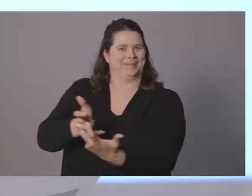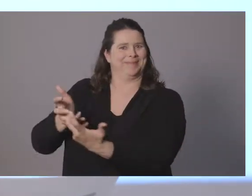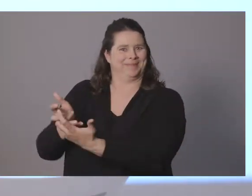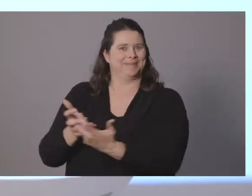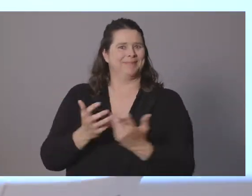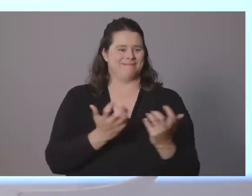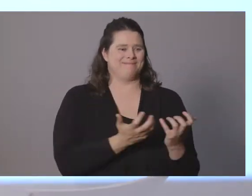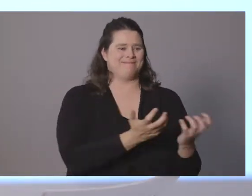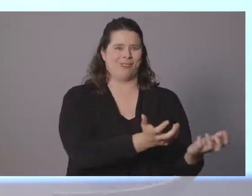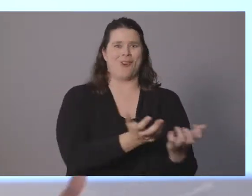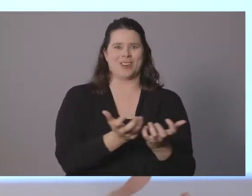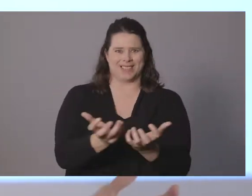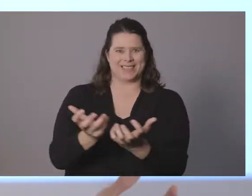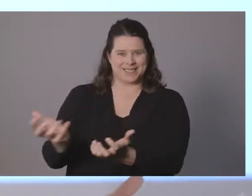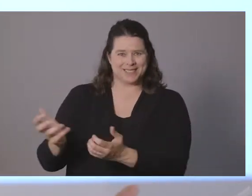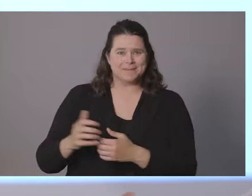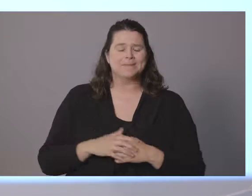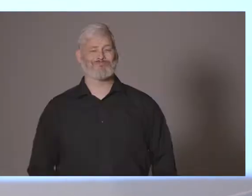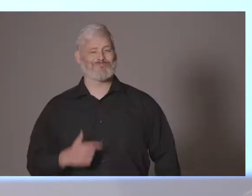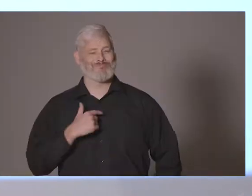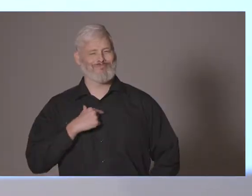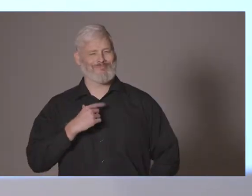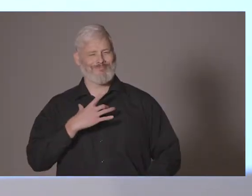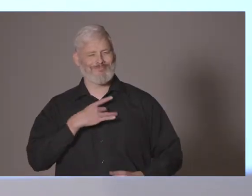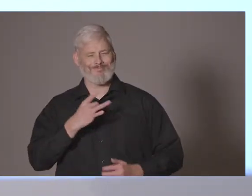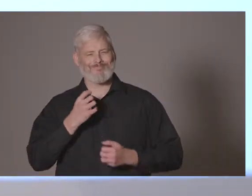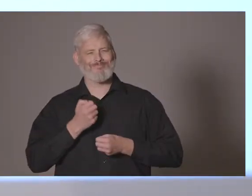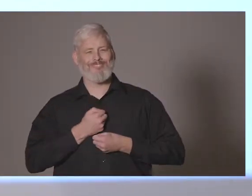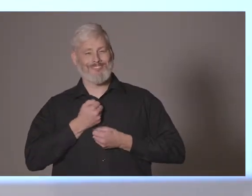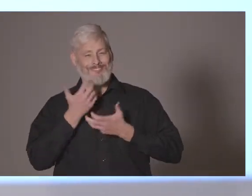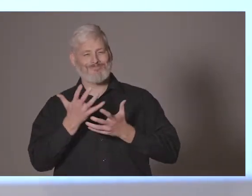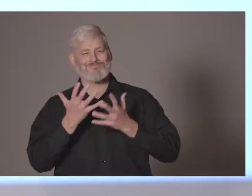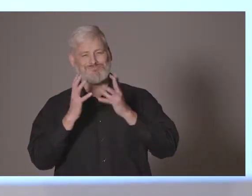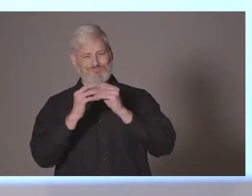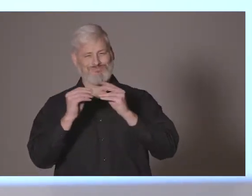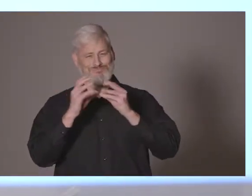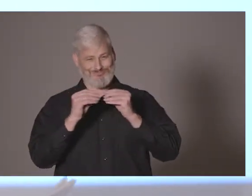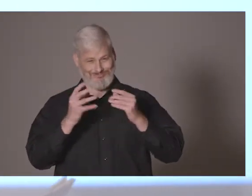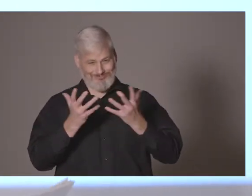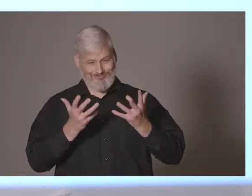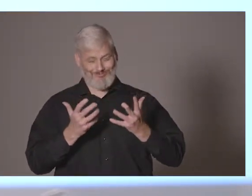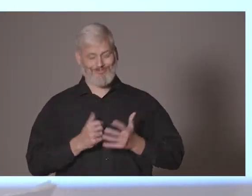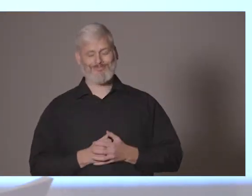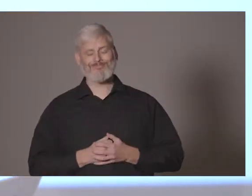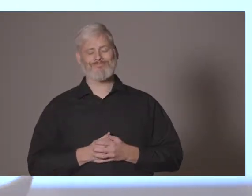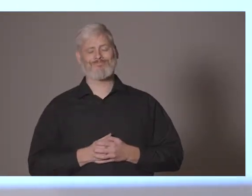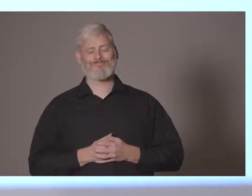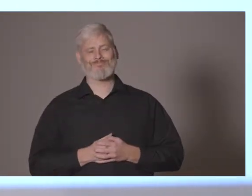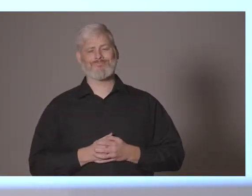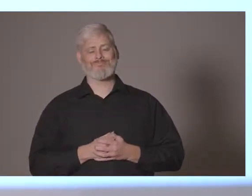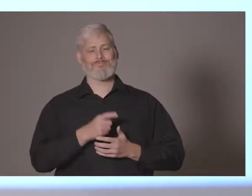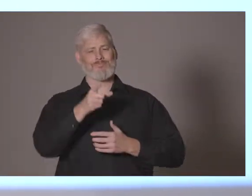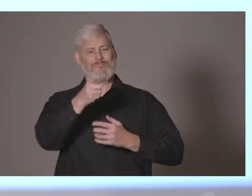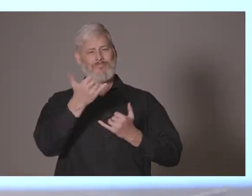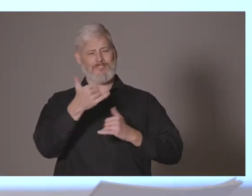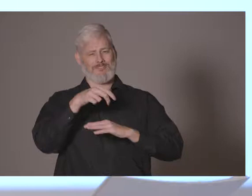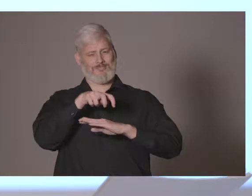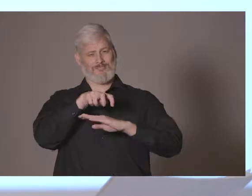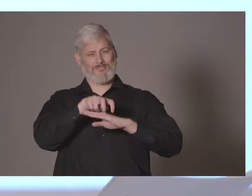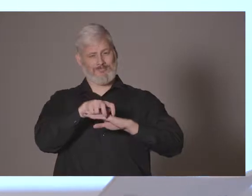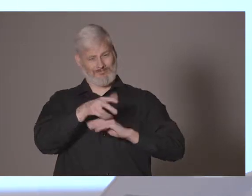feedback about what is most effective for the community. So just take a moment, feel your feet on the ground.